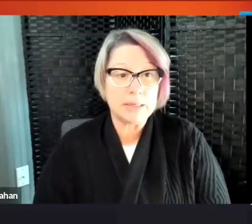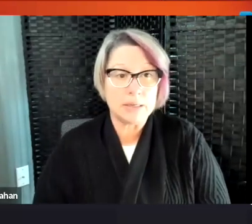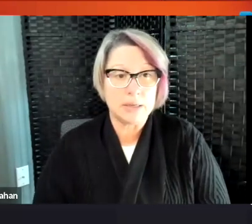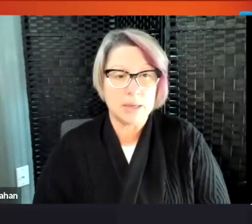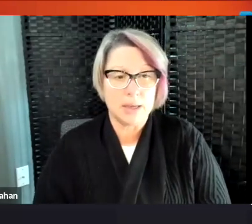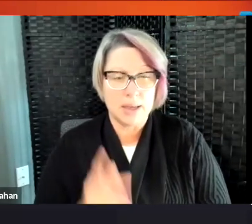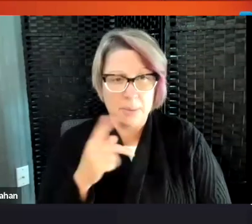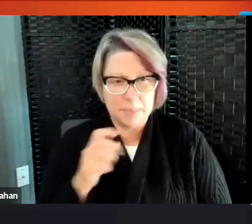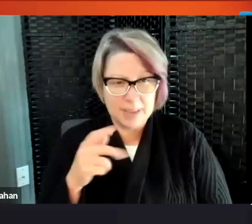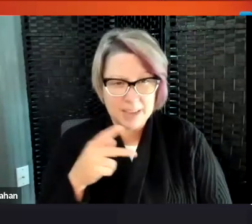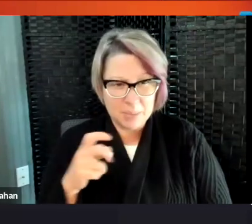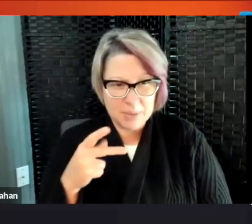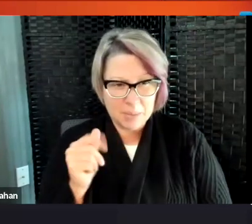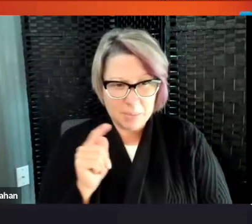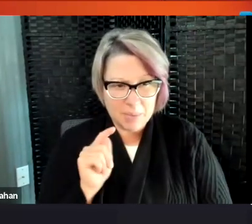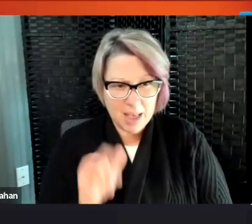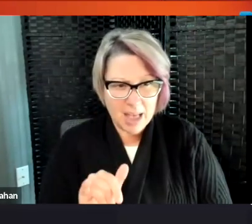PP Patty?